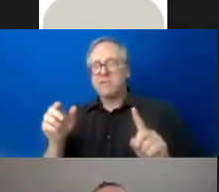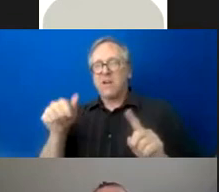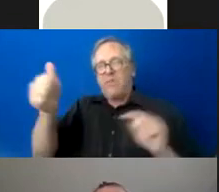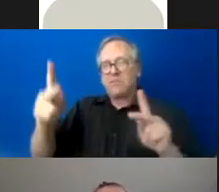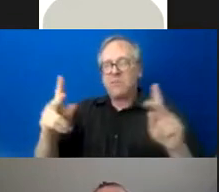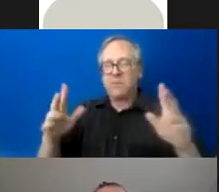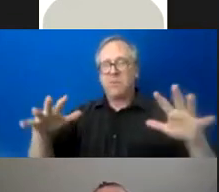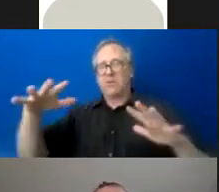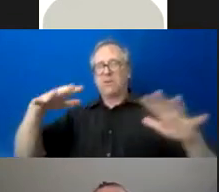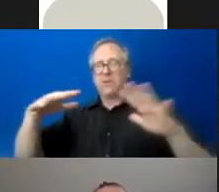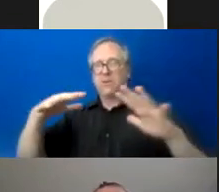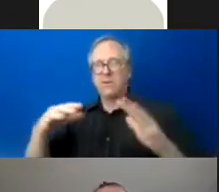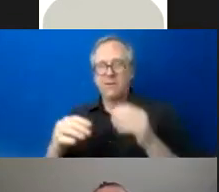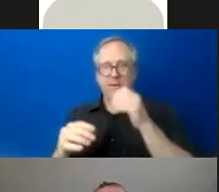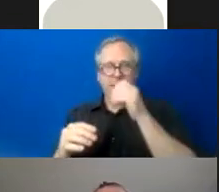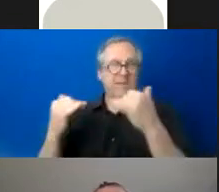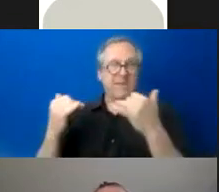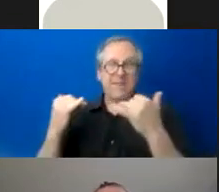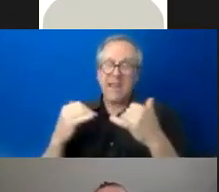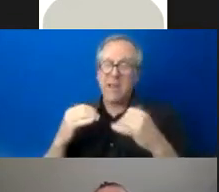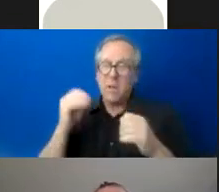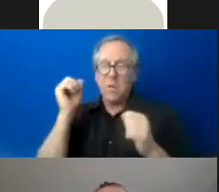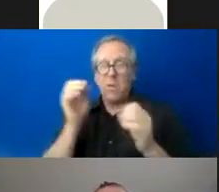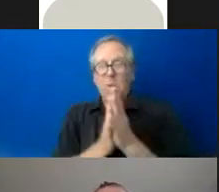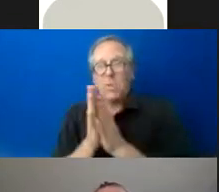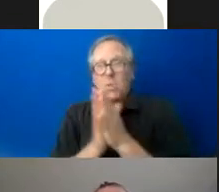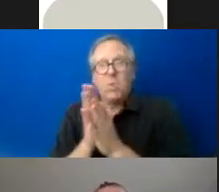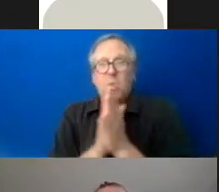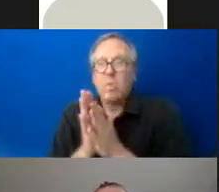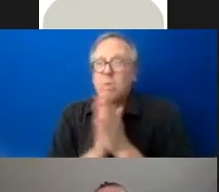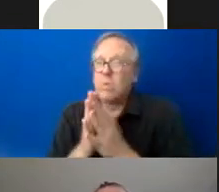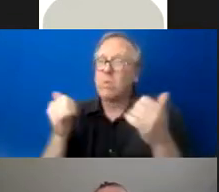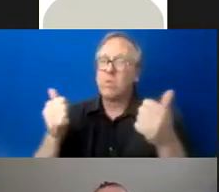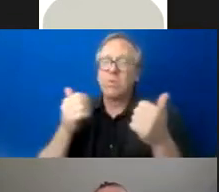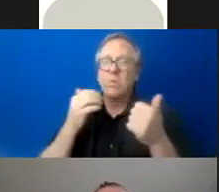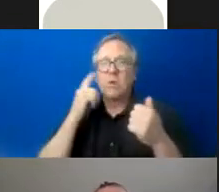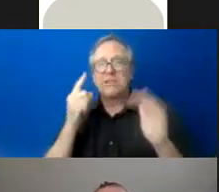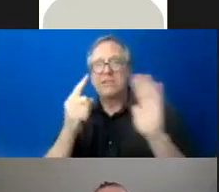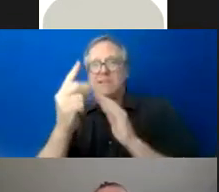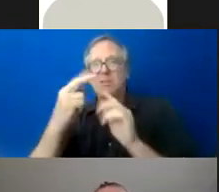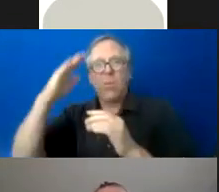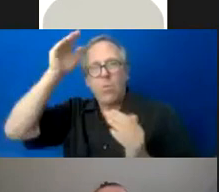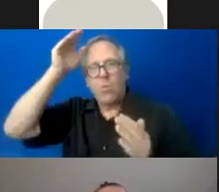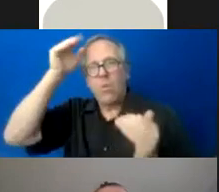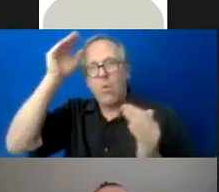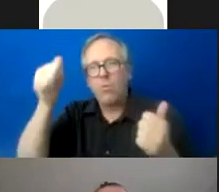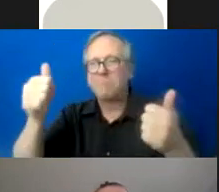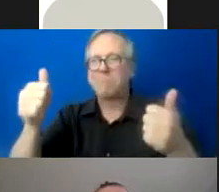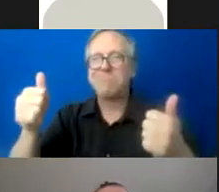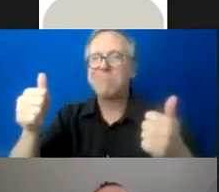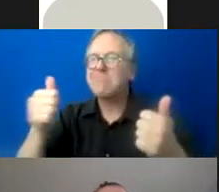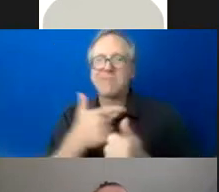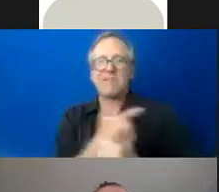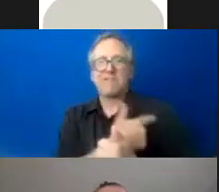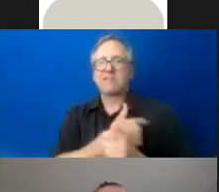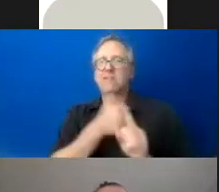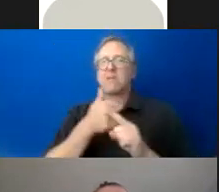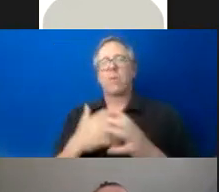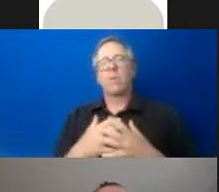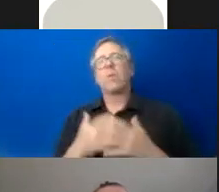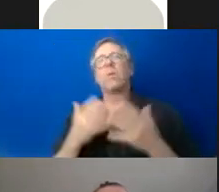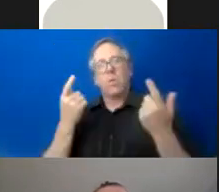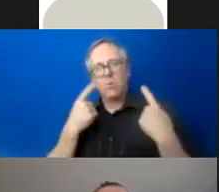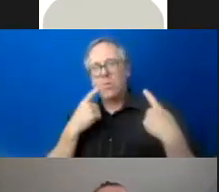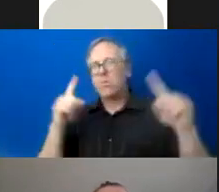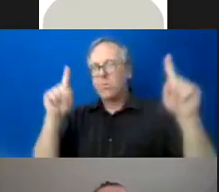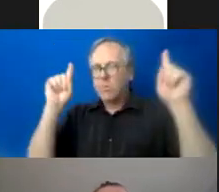really bright spot, and that is these vaccines they're really effective, and they're really doing what we want them to